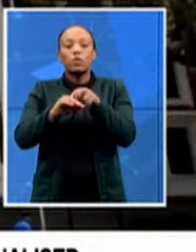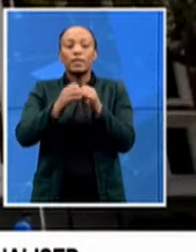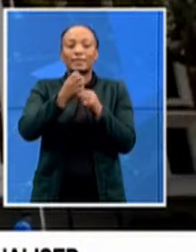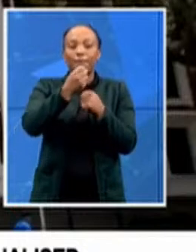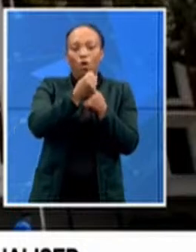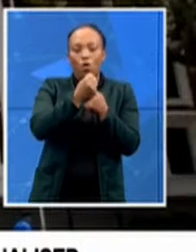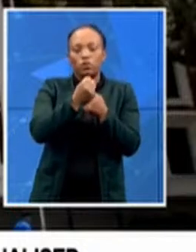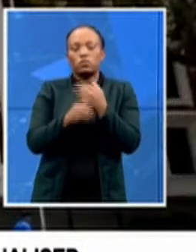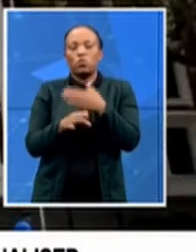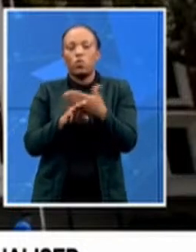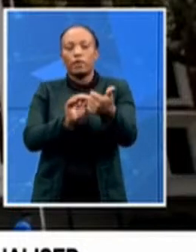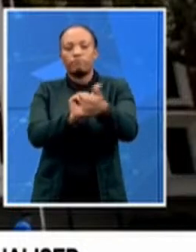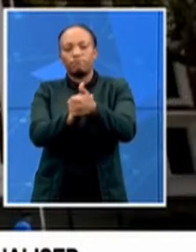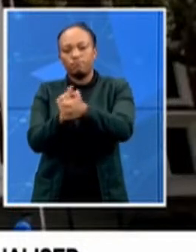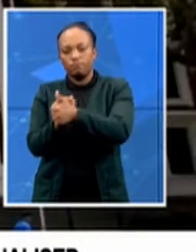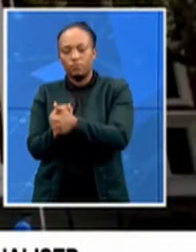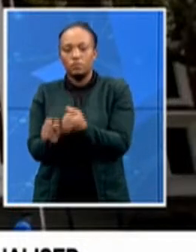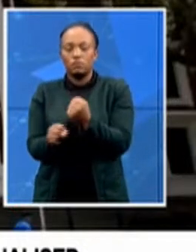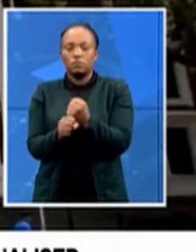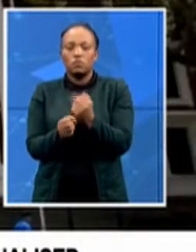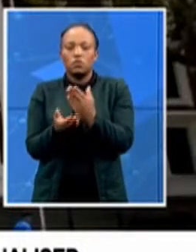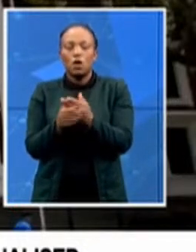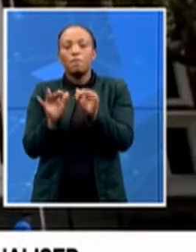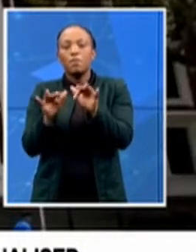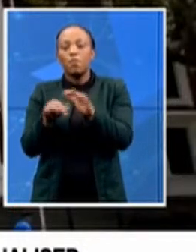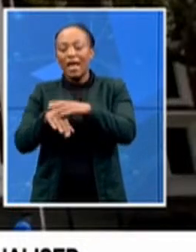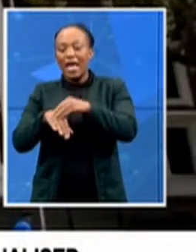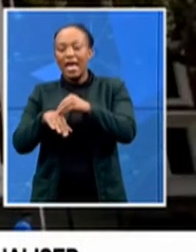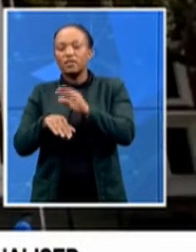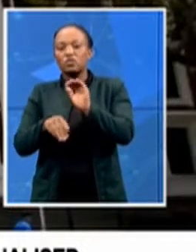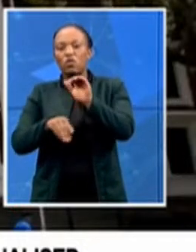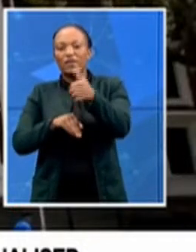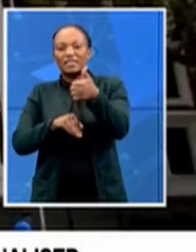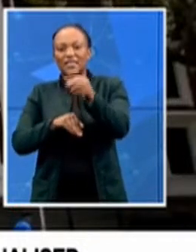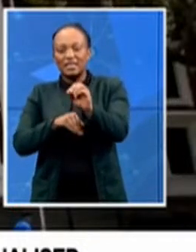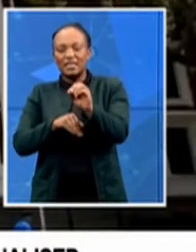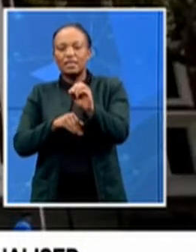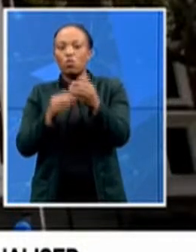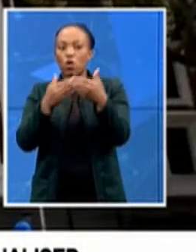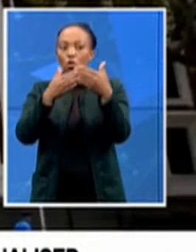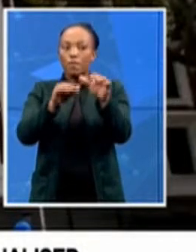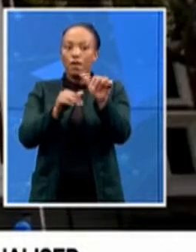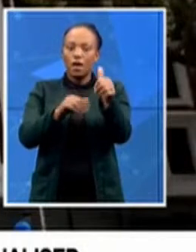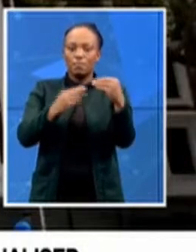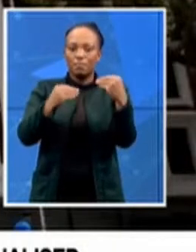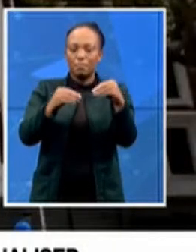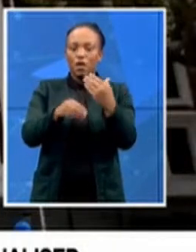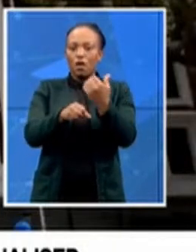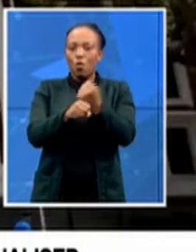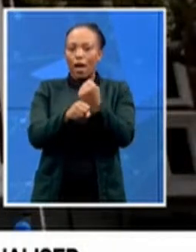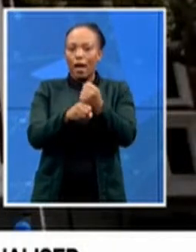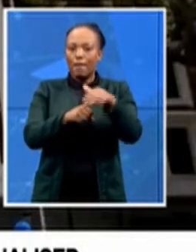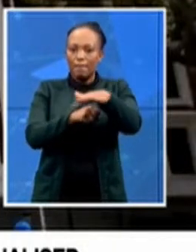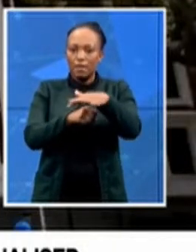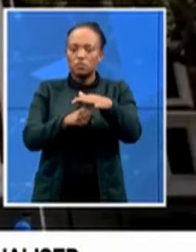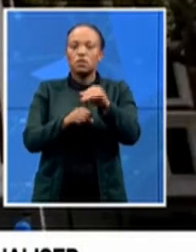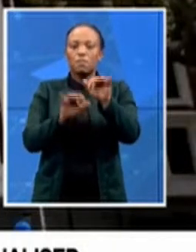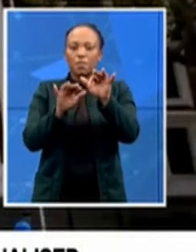60, as we open up to other sectors, the workplaces, that people come forward to register and be